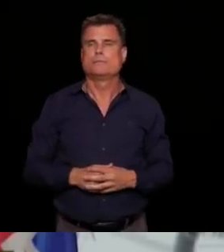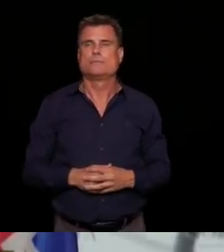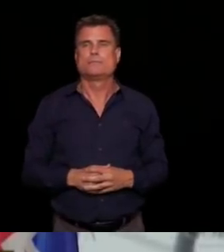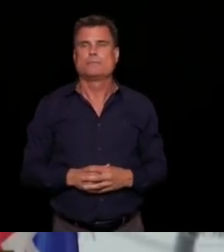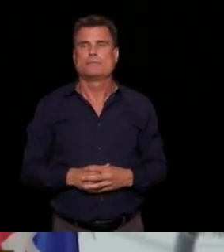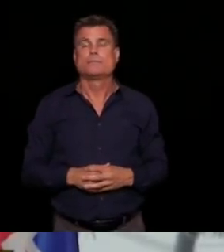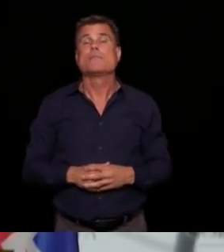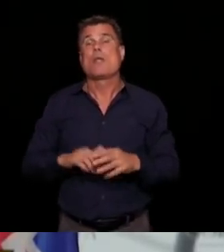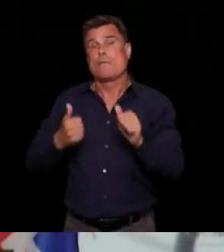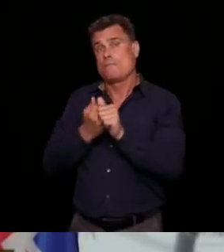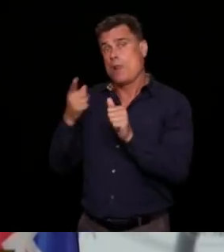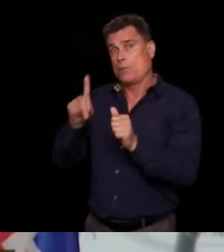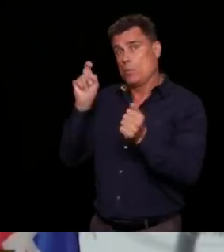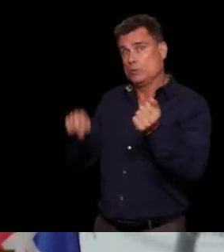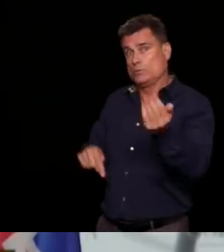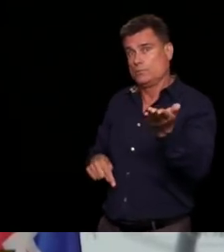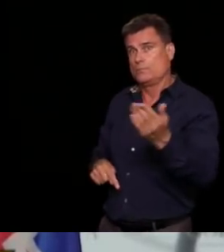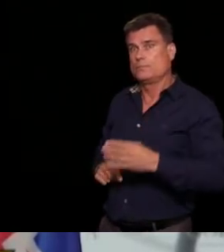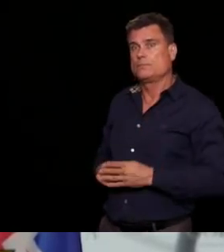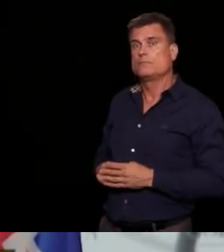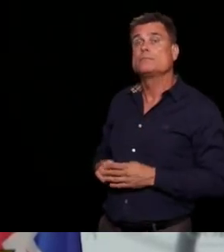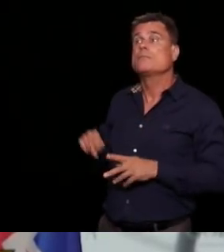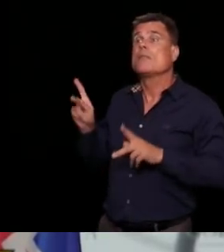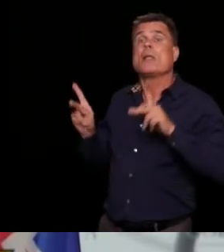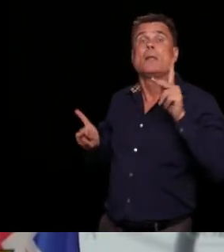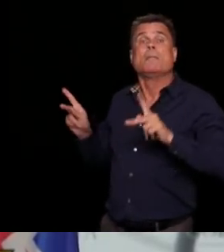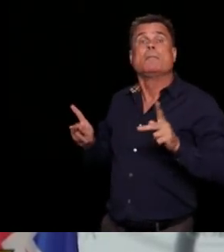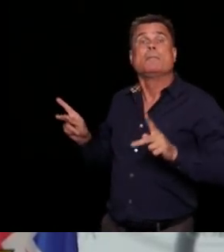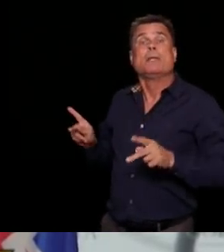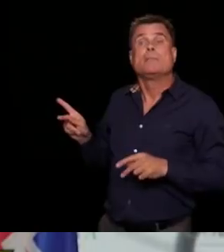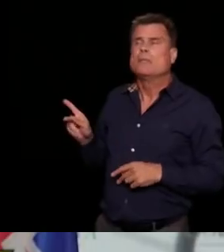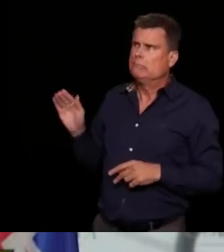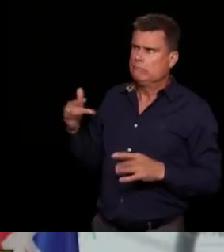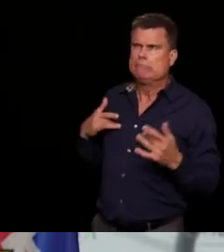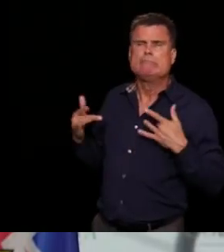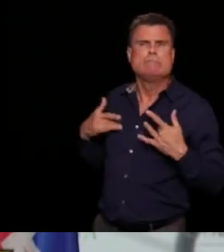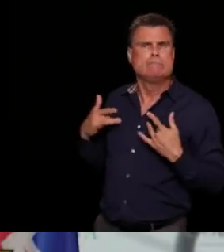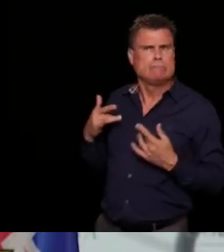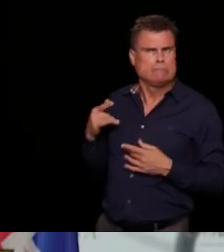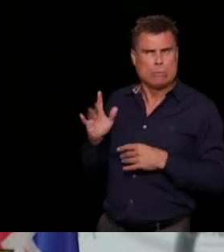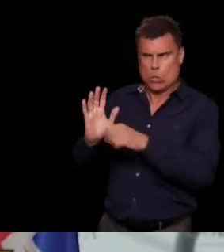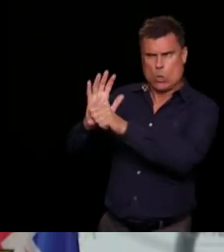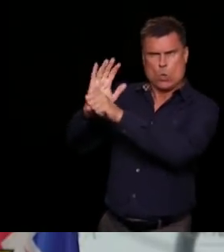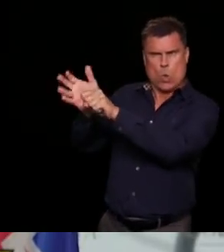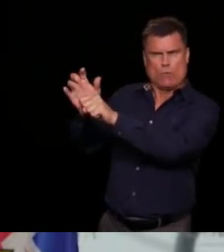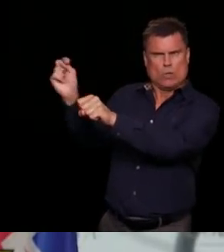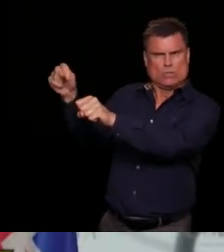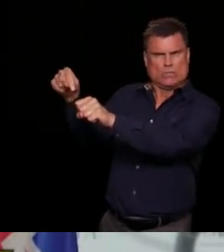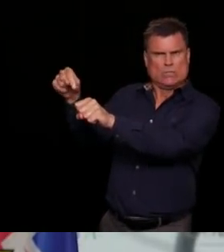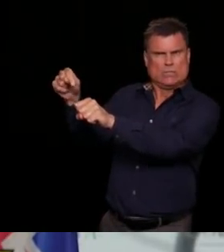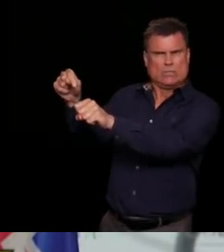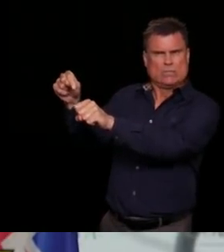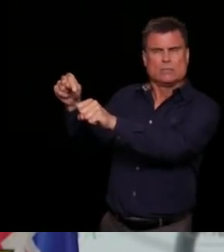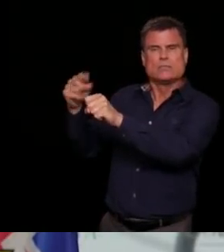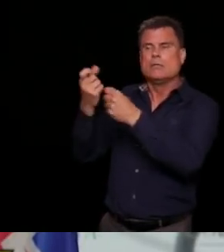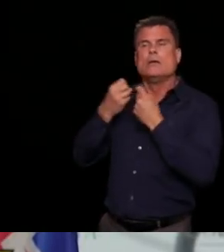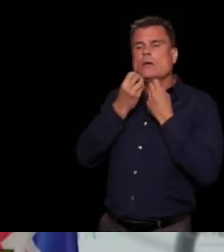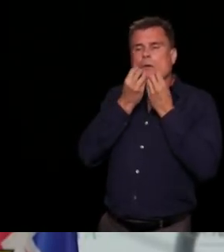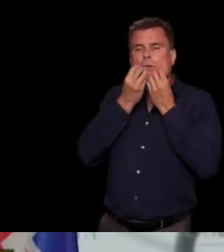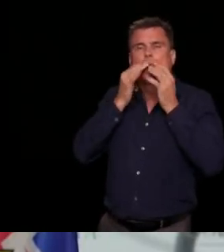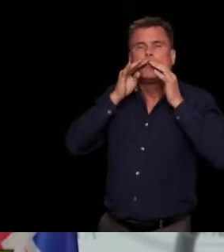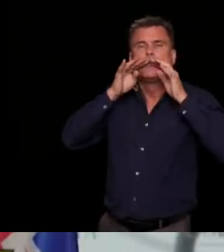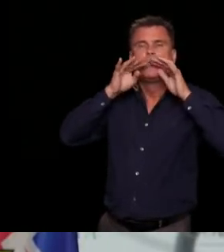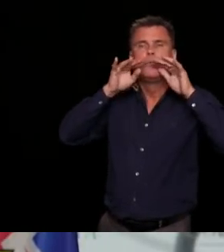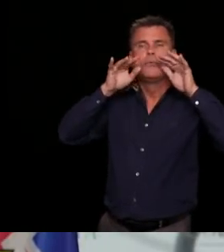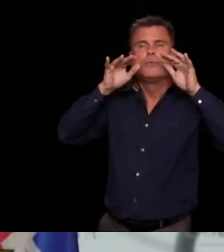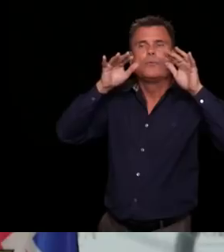virus is, and that they are worried that there's a lot of research out there suggesting that it can live a lot longer in the air than it does, and that